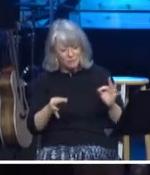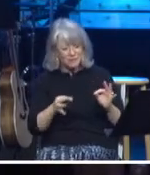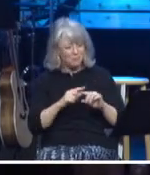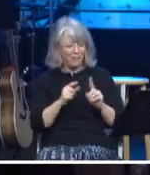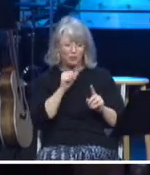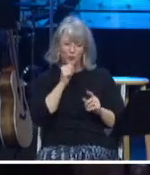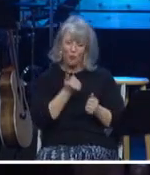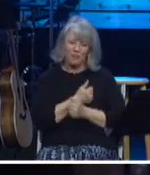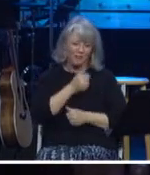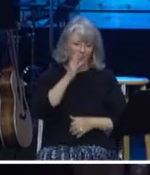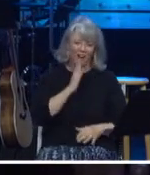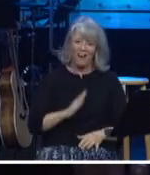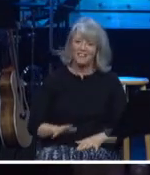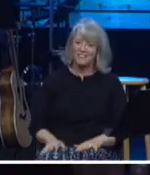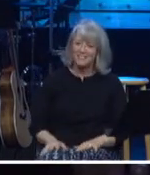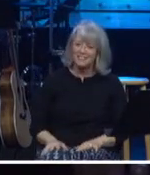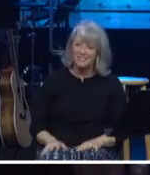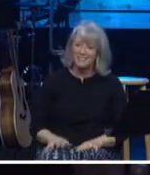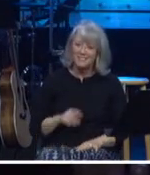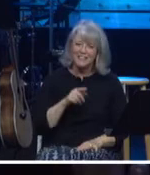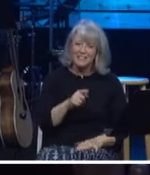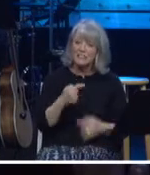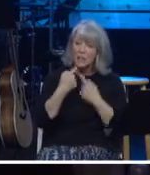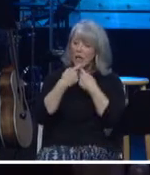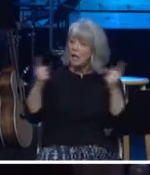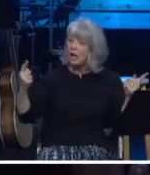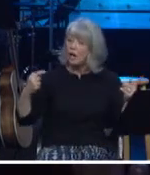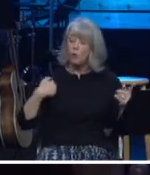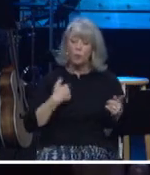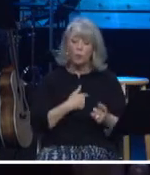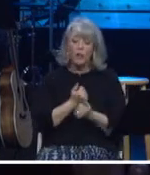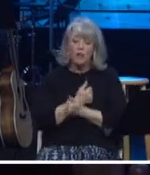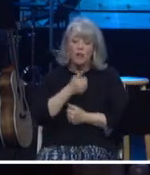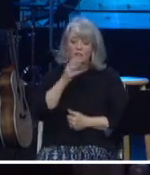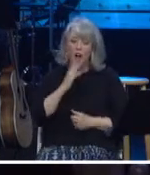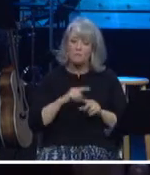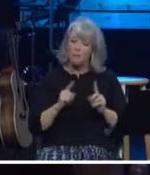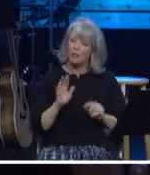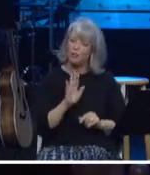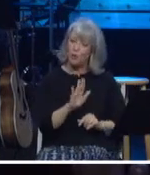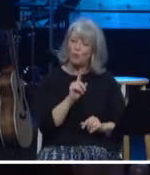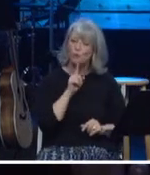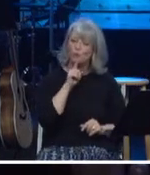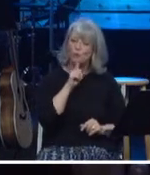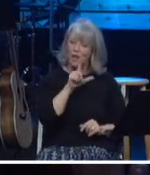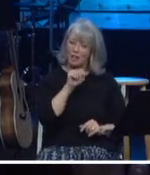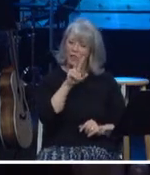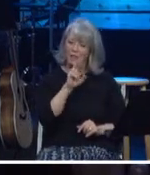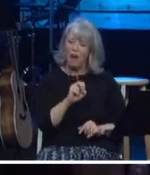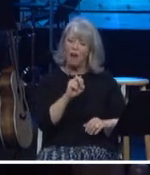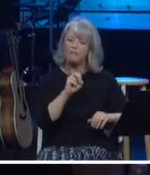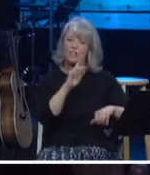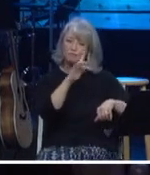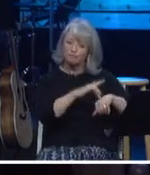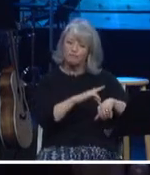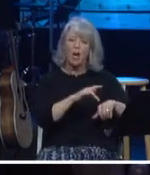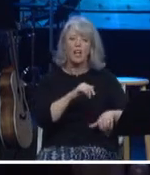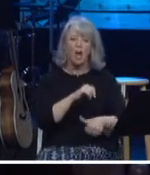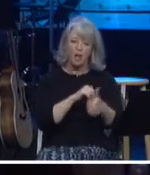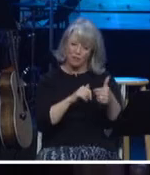They claim to love God, but Jesus says their love was elsewhere. They had a greater